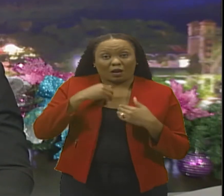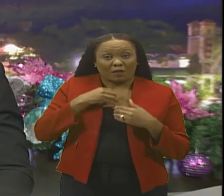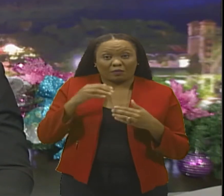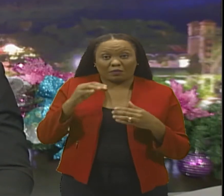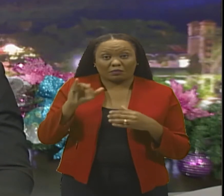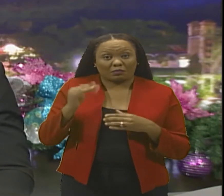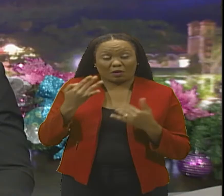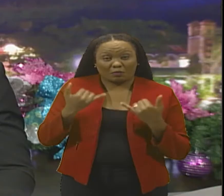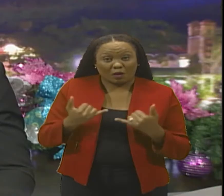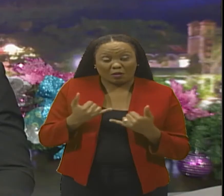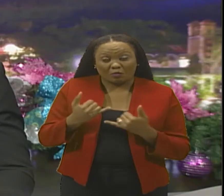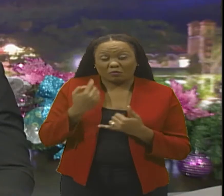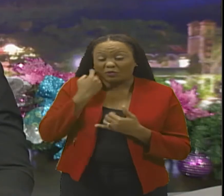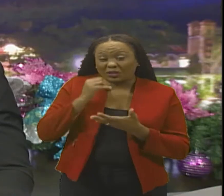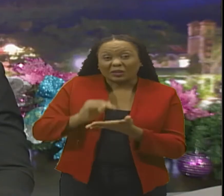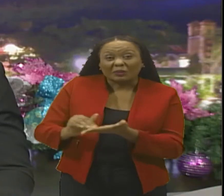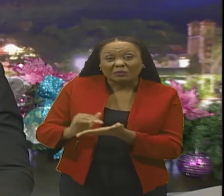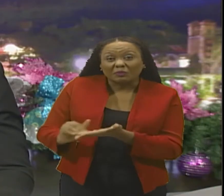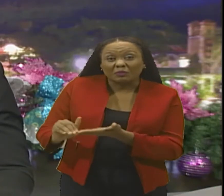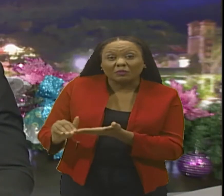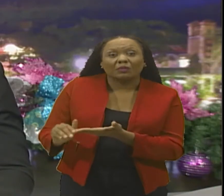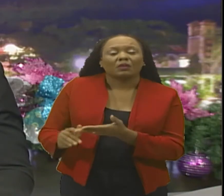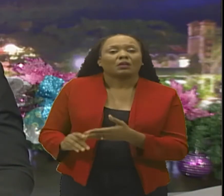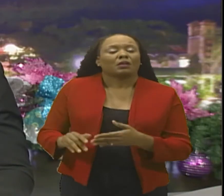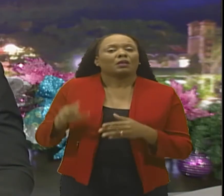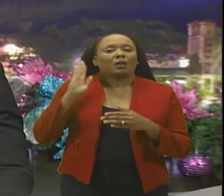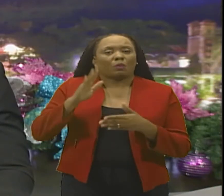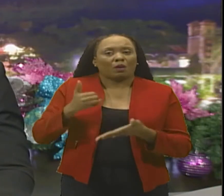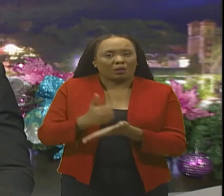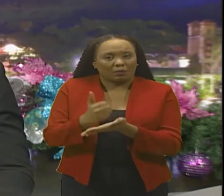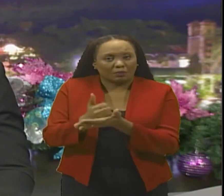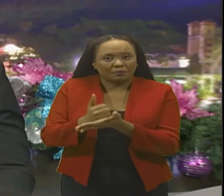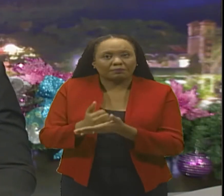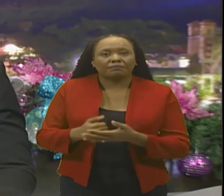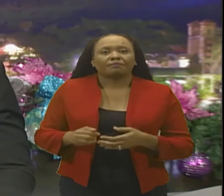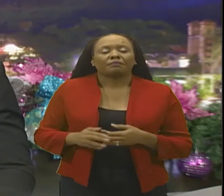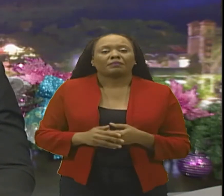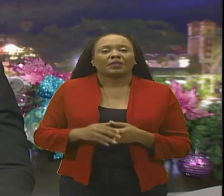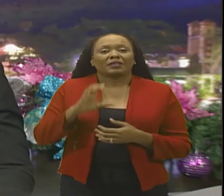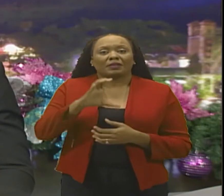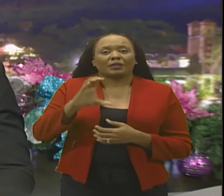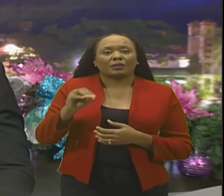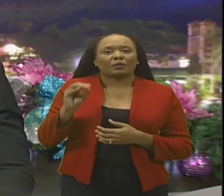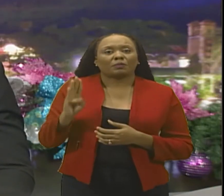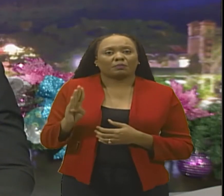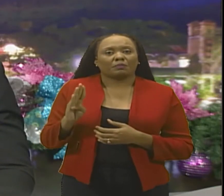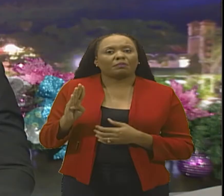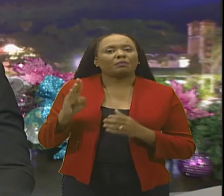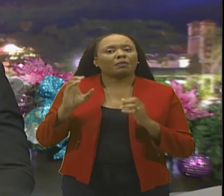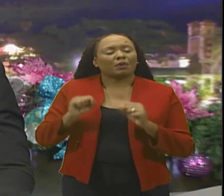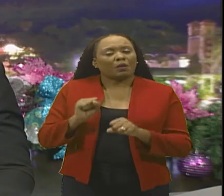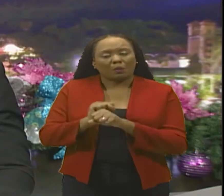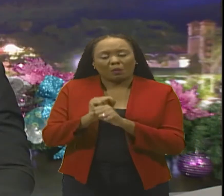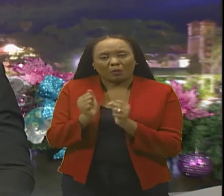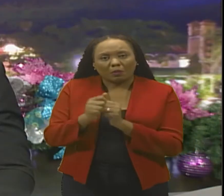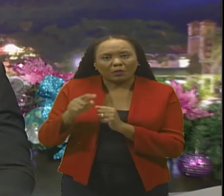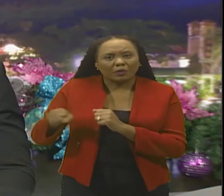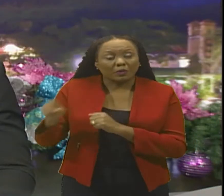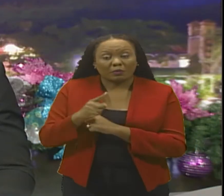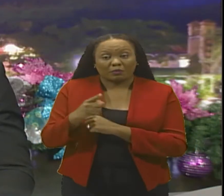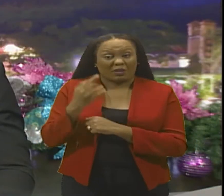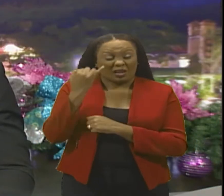recent retrenchments. The City of Bridgetown Credit Union has offered, through the initiative, to work with those concerned about defaulting on their